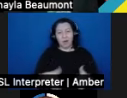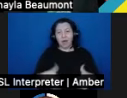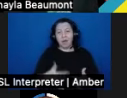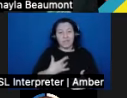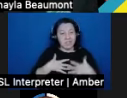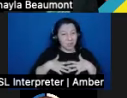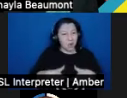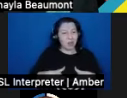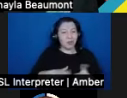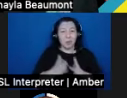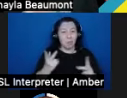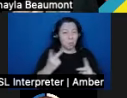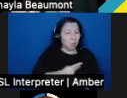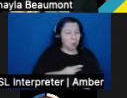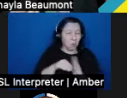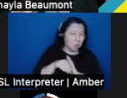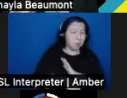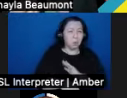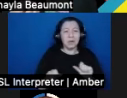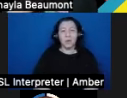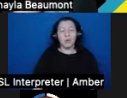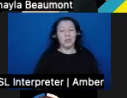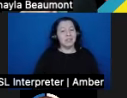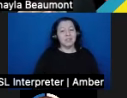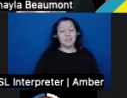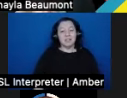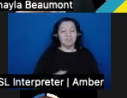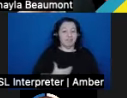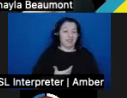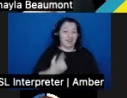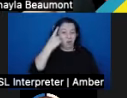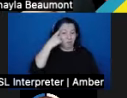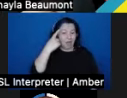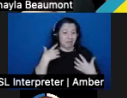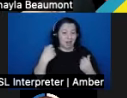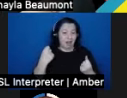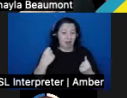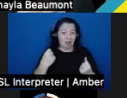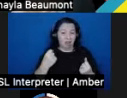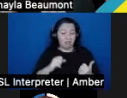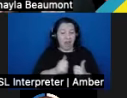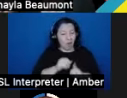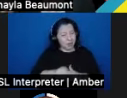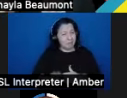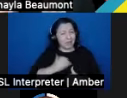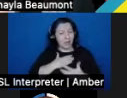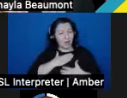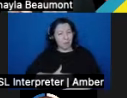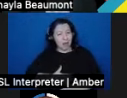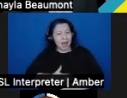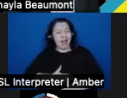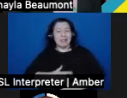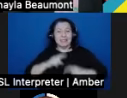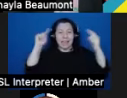depression. The toll our mental health could take on our physical side of things, feeling headaches,